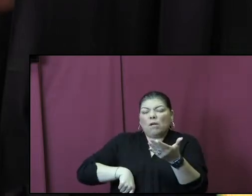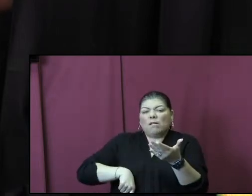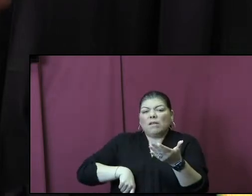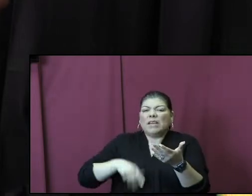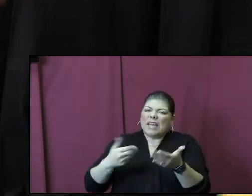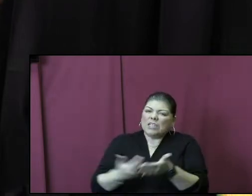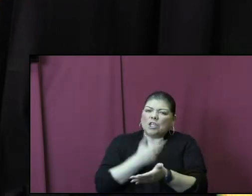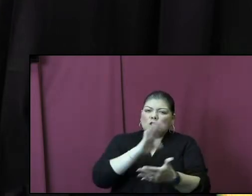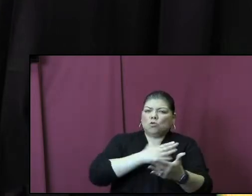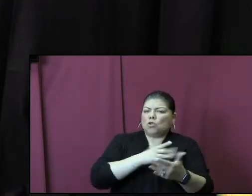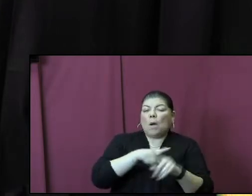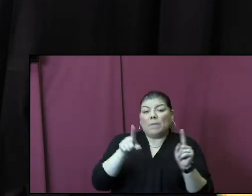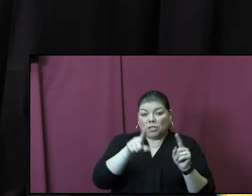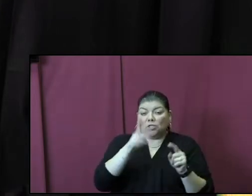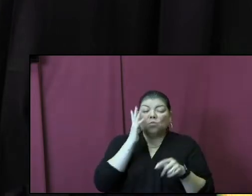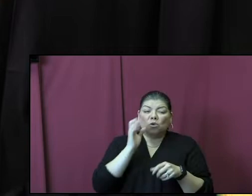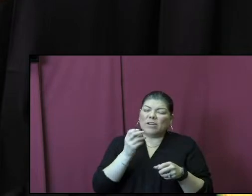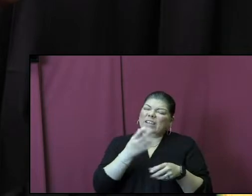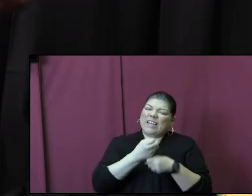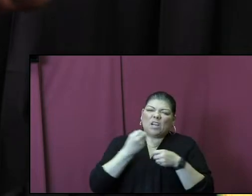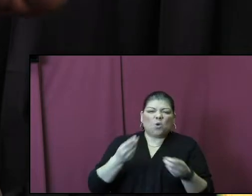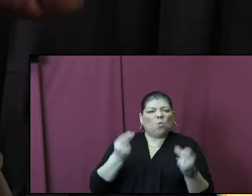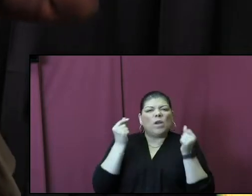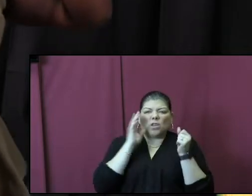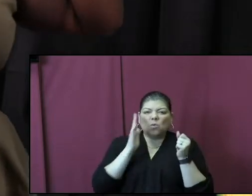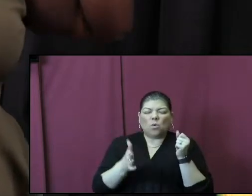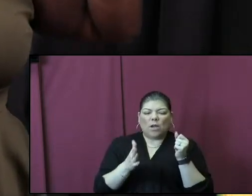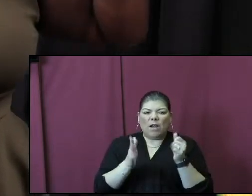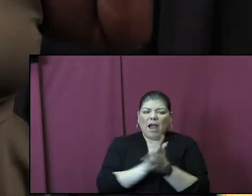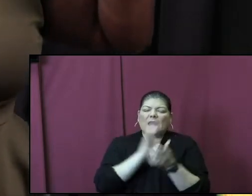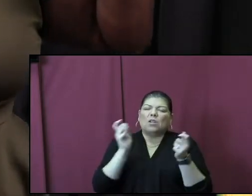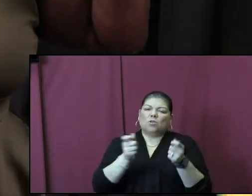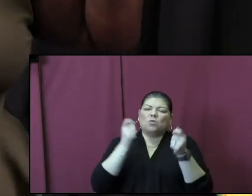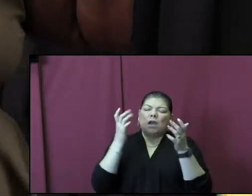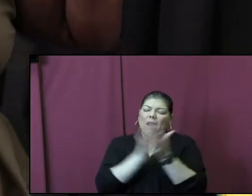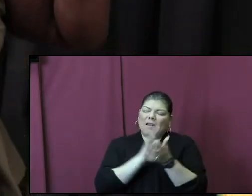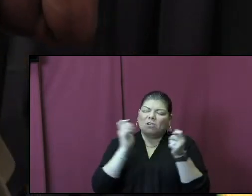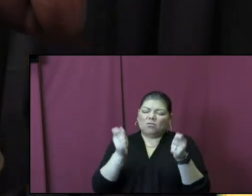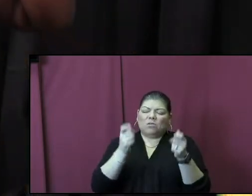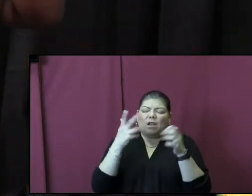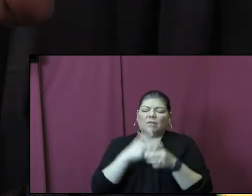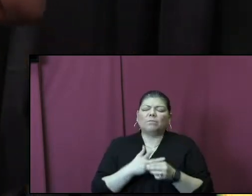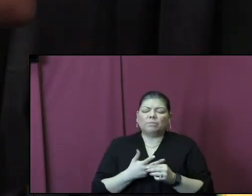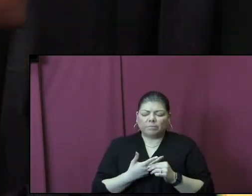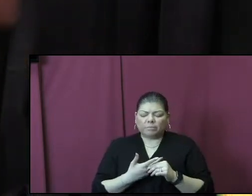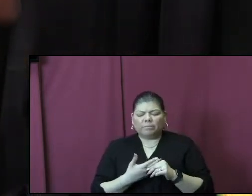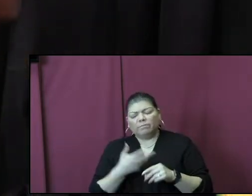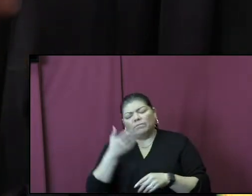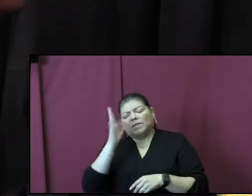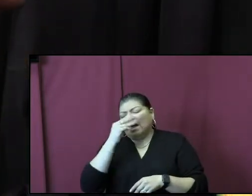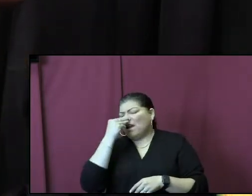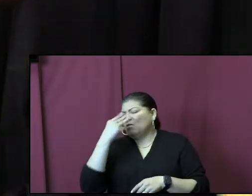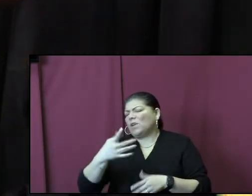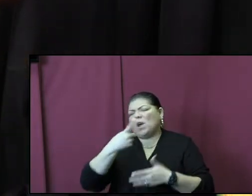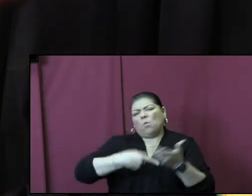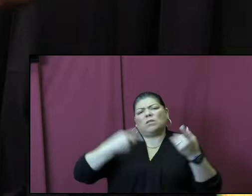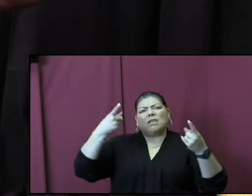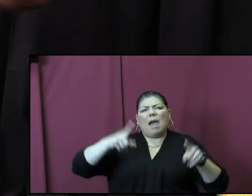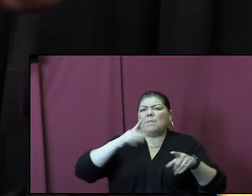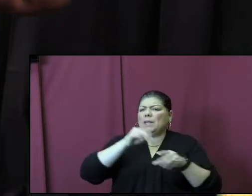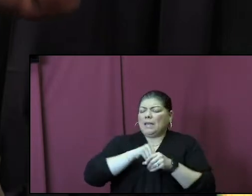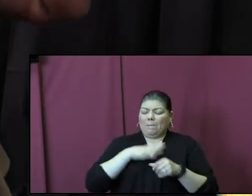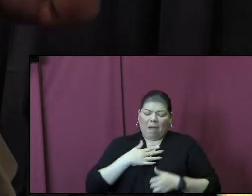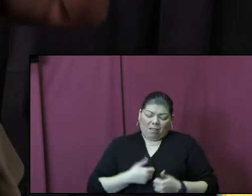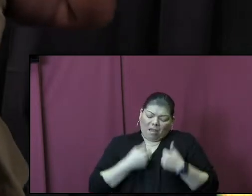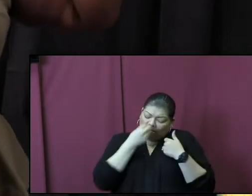It's a new song, but y'all gonna get this real quick. Hallelujah, hallelujah. God, I don't care what's going on in